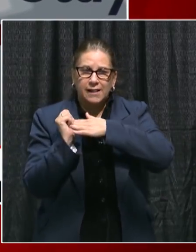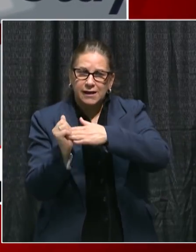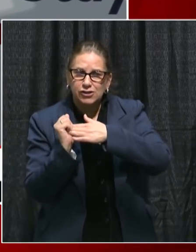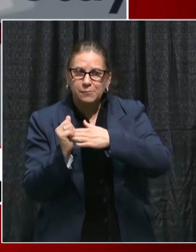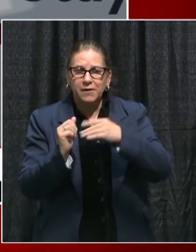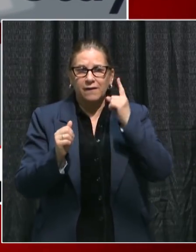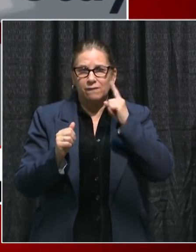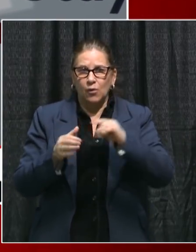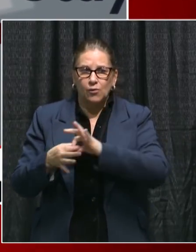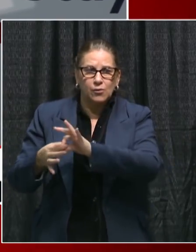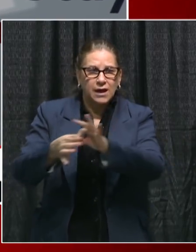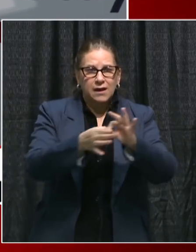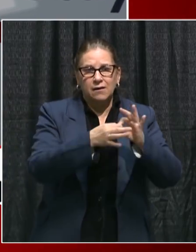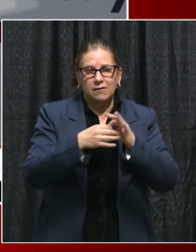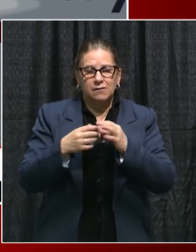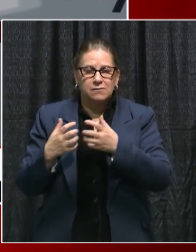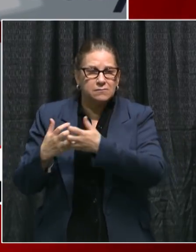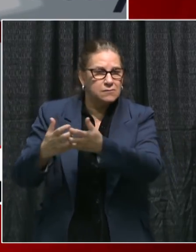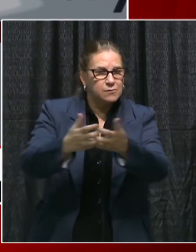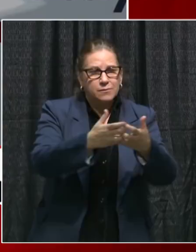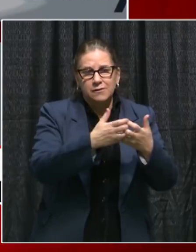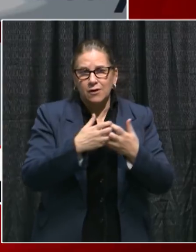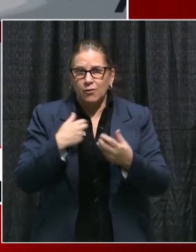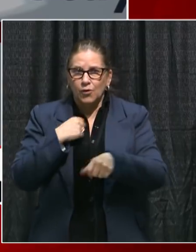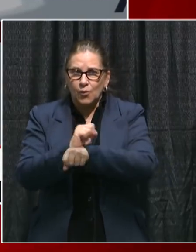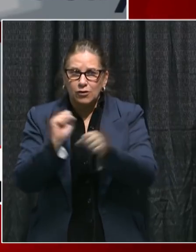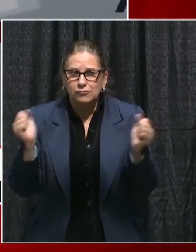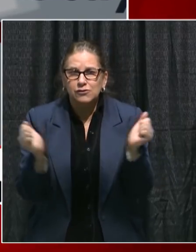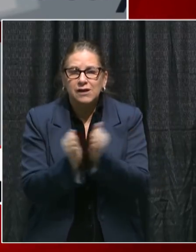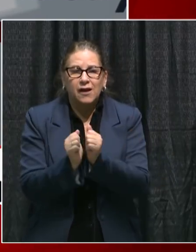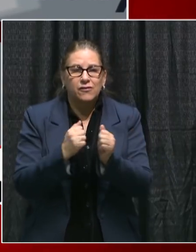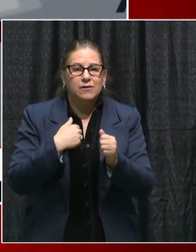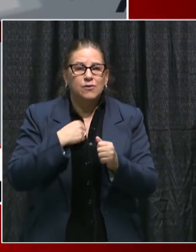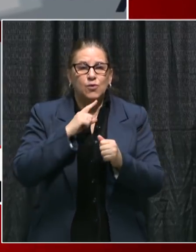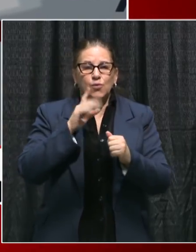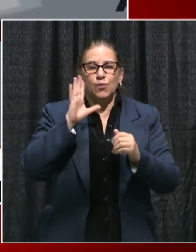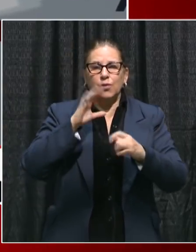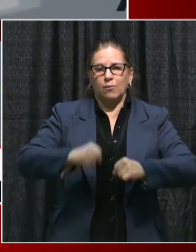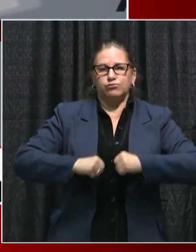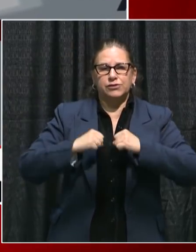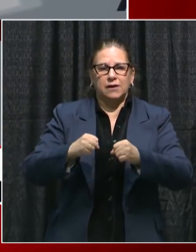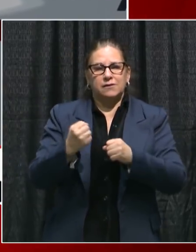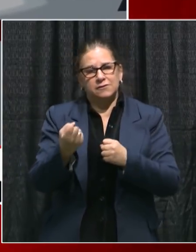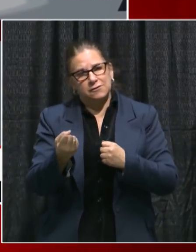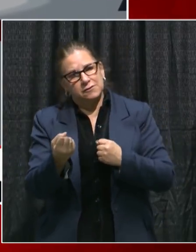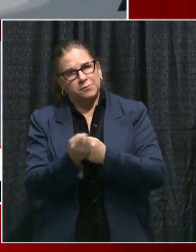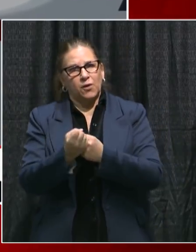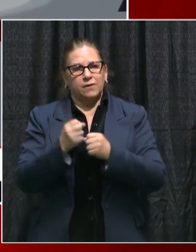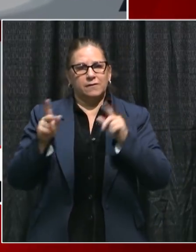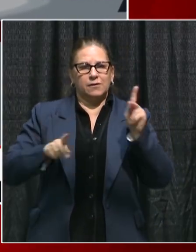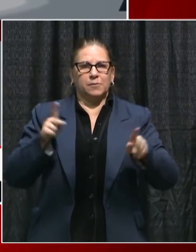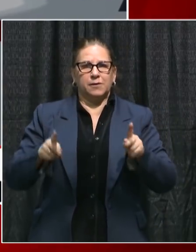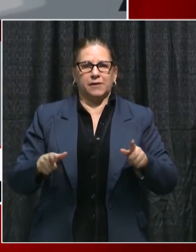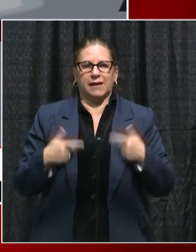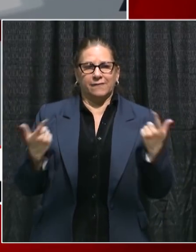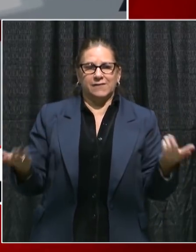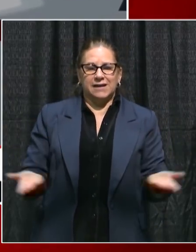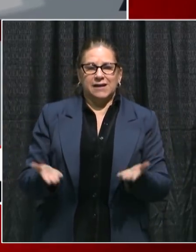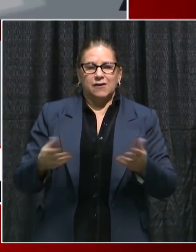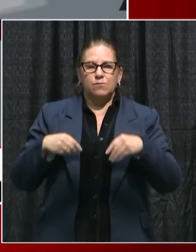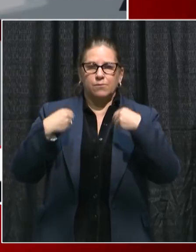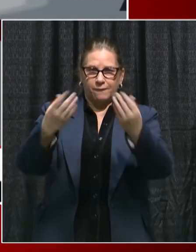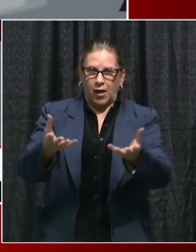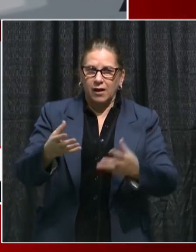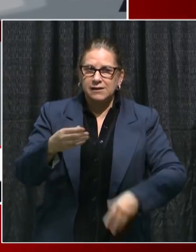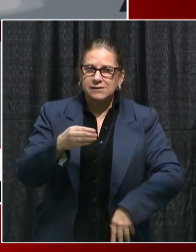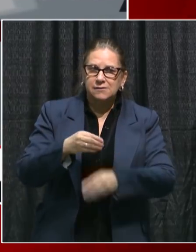alternate care site. By working together, we can protect and support the citizens of the District of Columbia and provide additional capacity for local